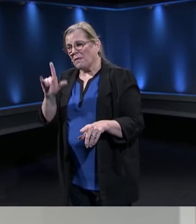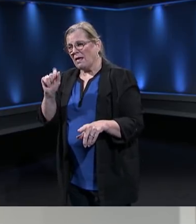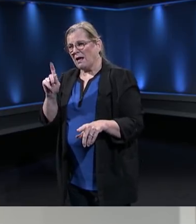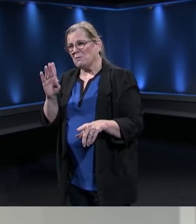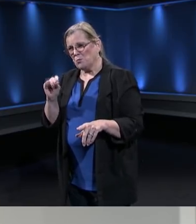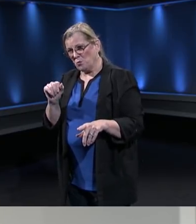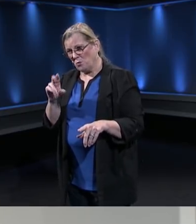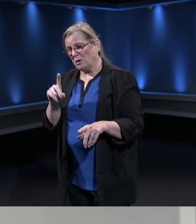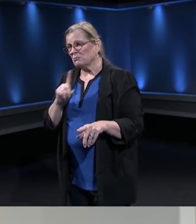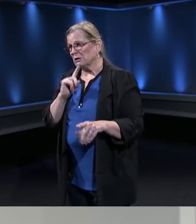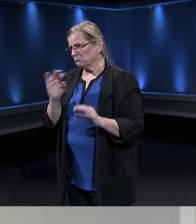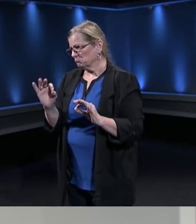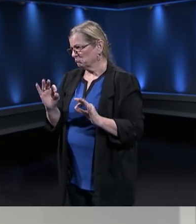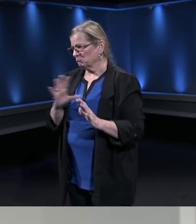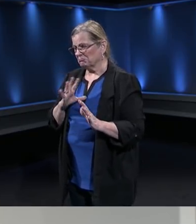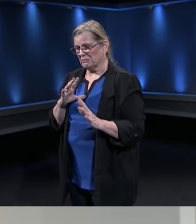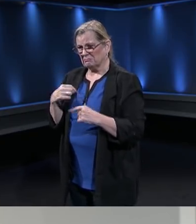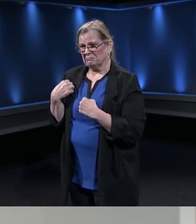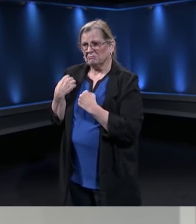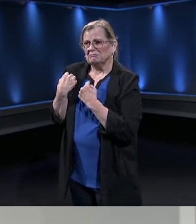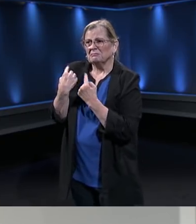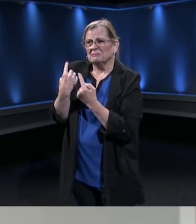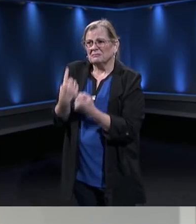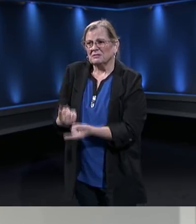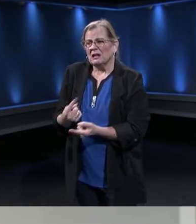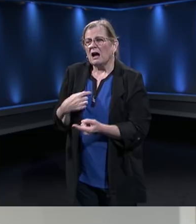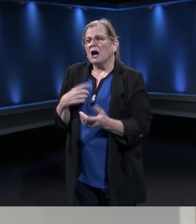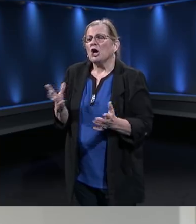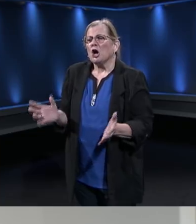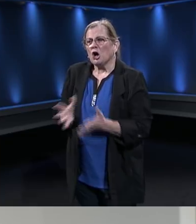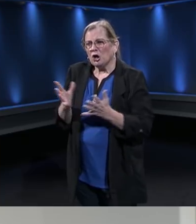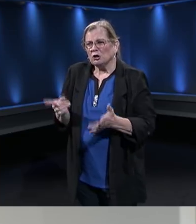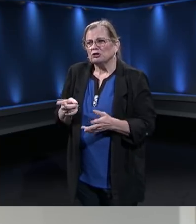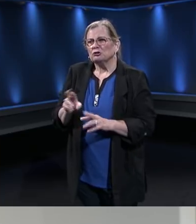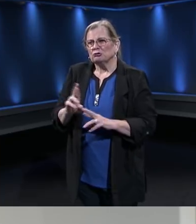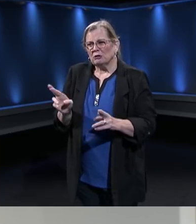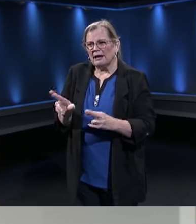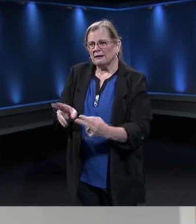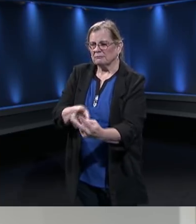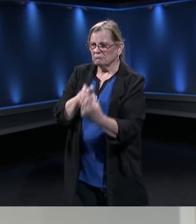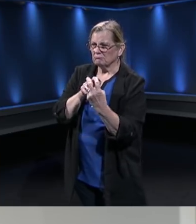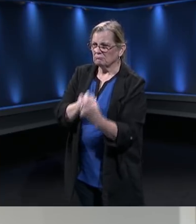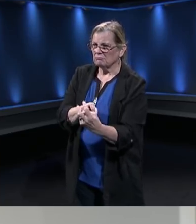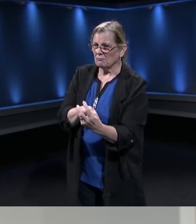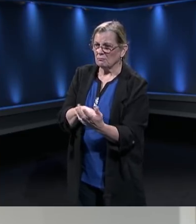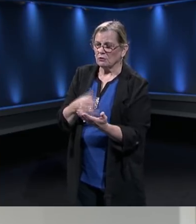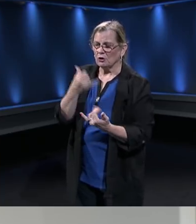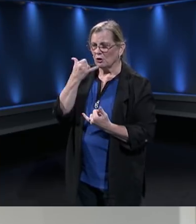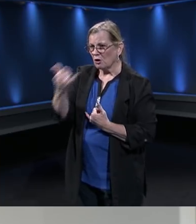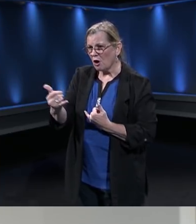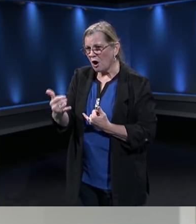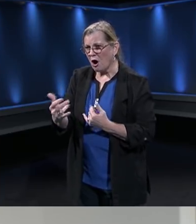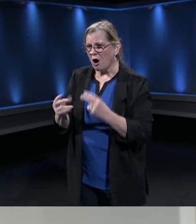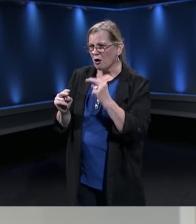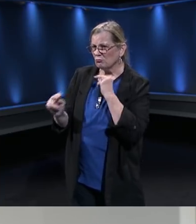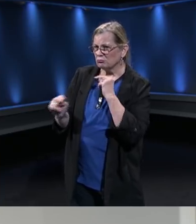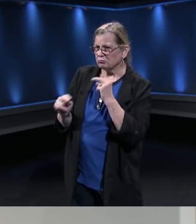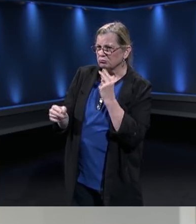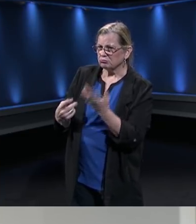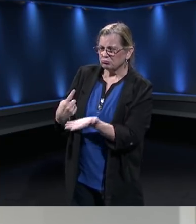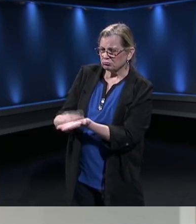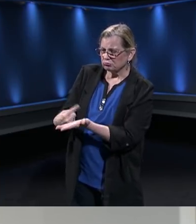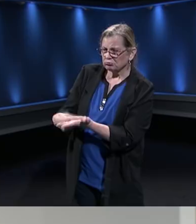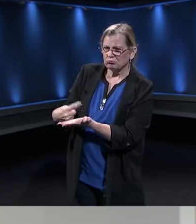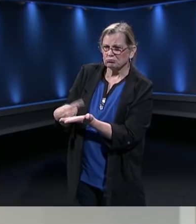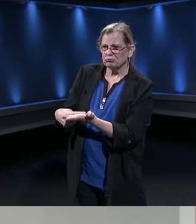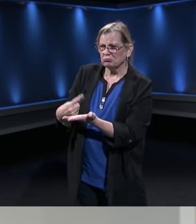years. And I would really encourage you to have that conversation with your school administration about whether some